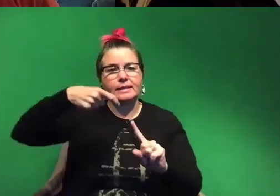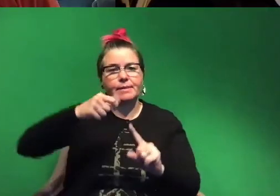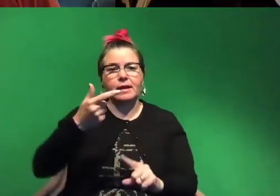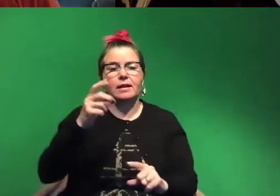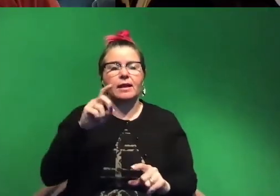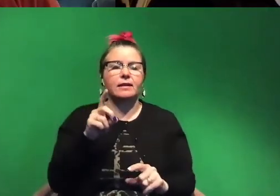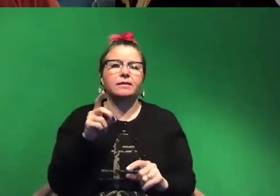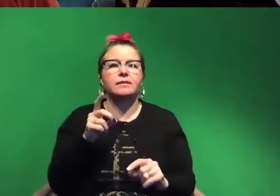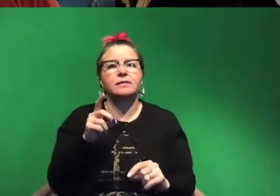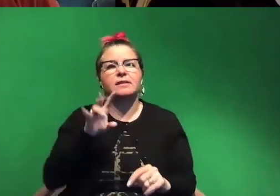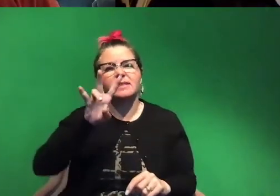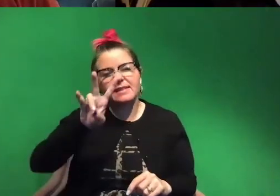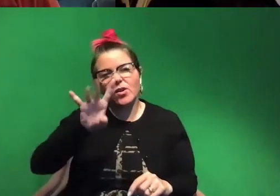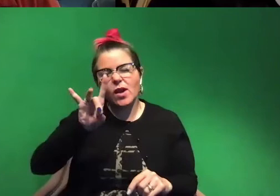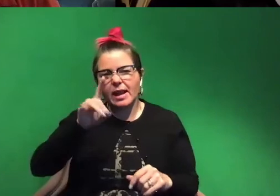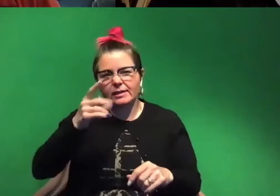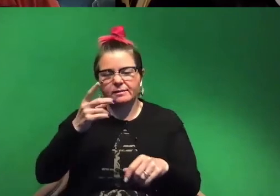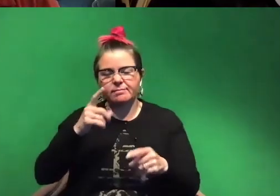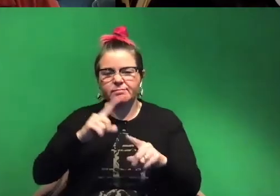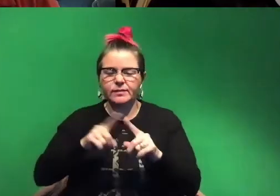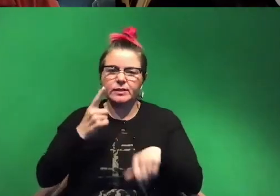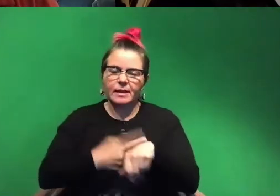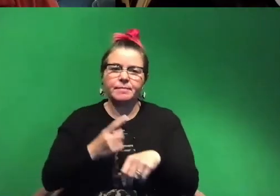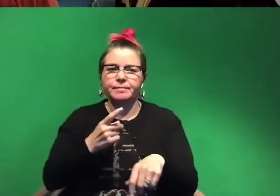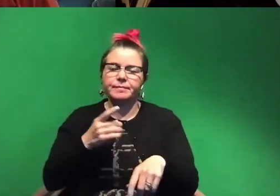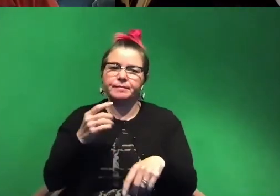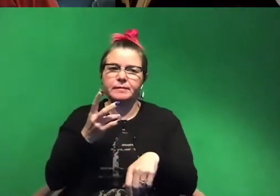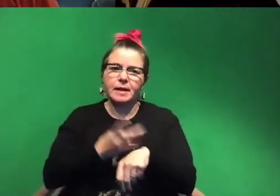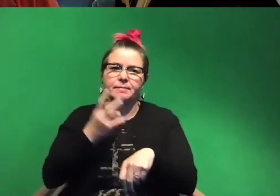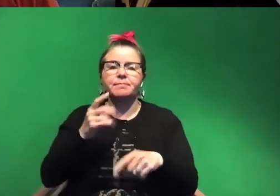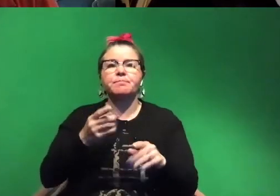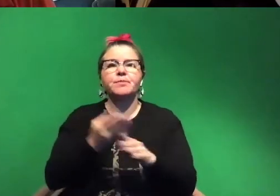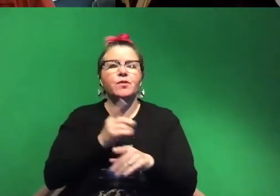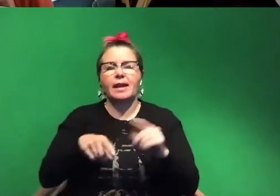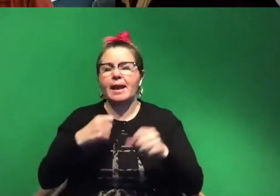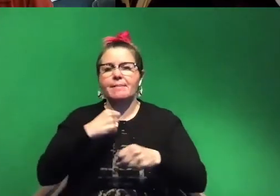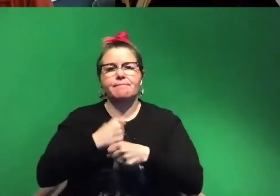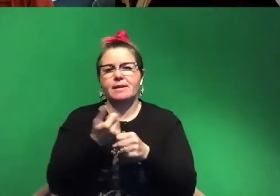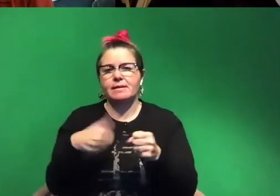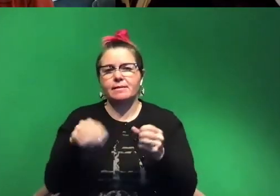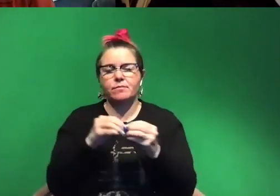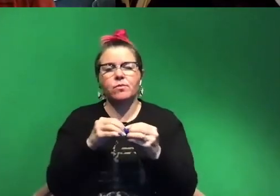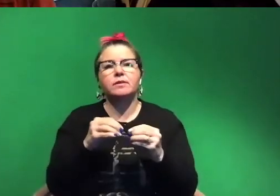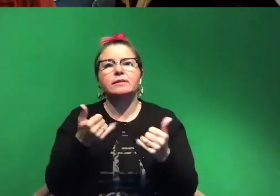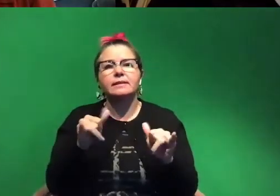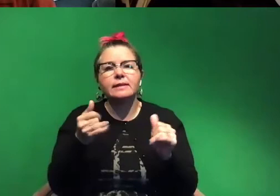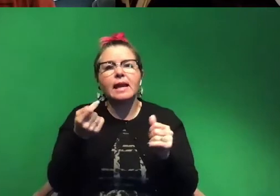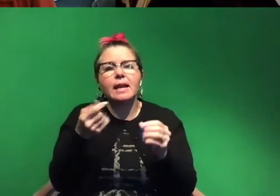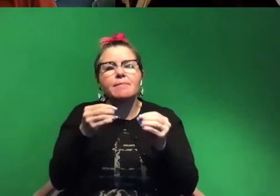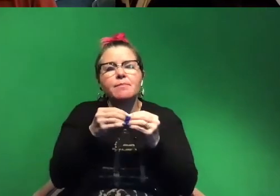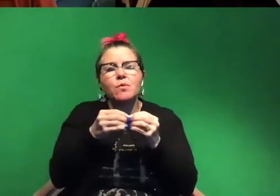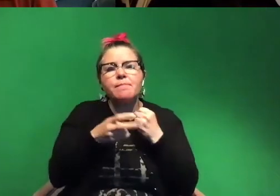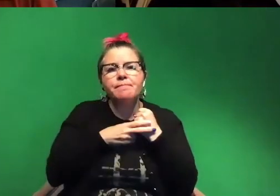average 7 or 8 times before they can't produce anything else. There's still a little bit of slime retained in